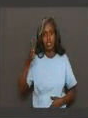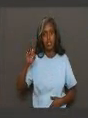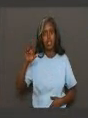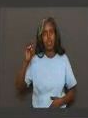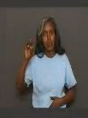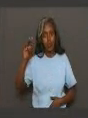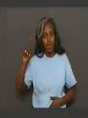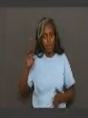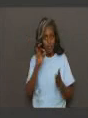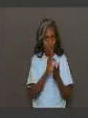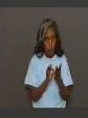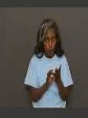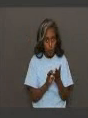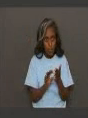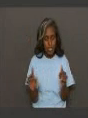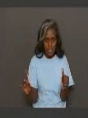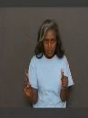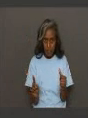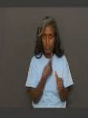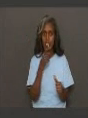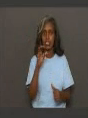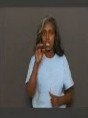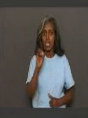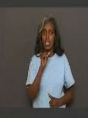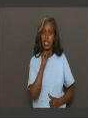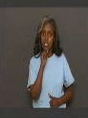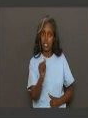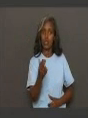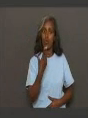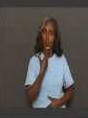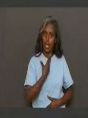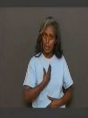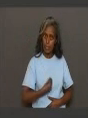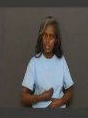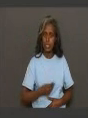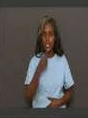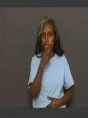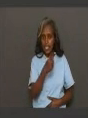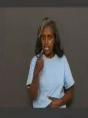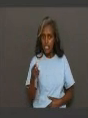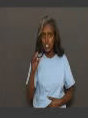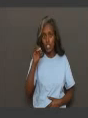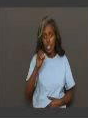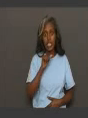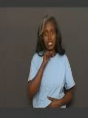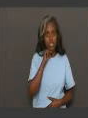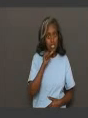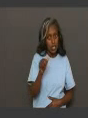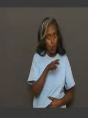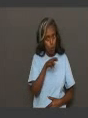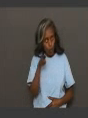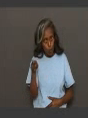form. The first non-zero element in each